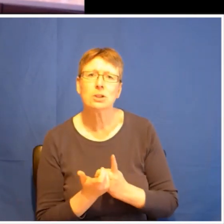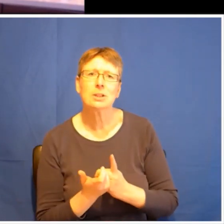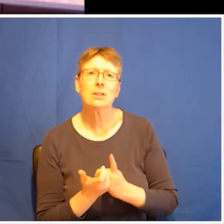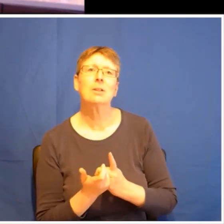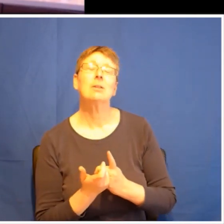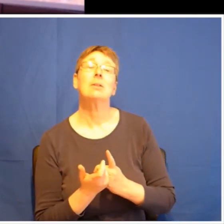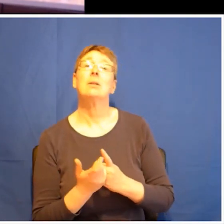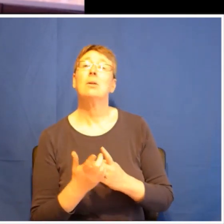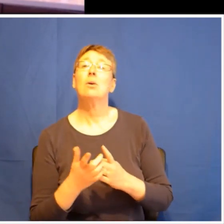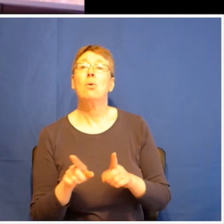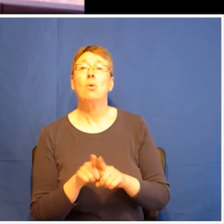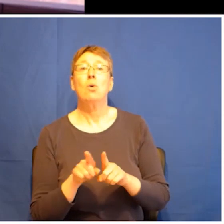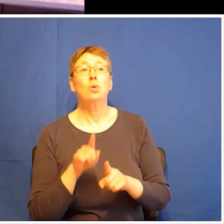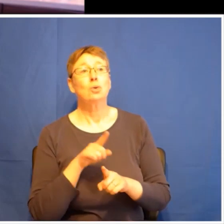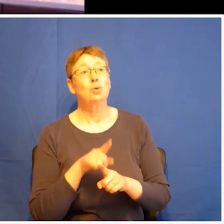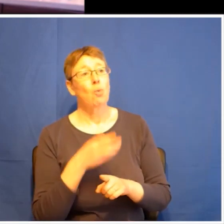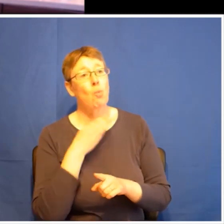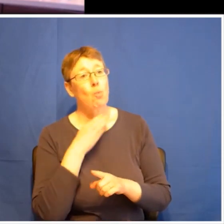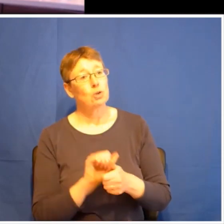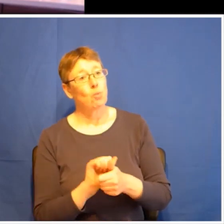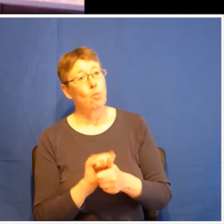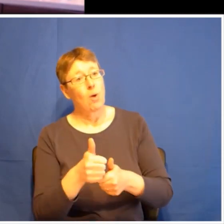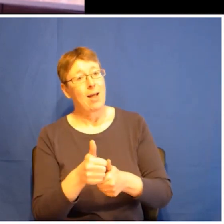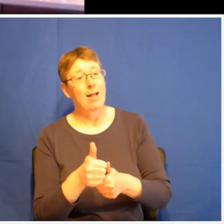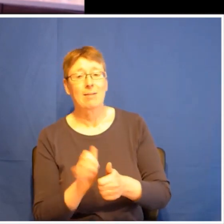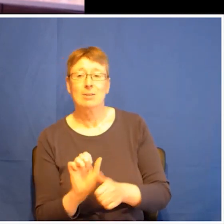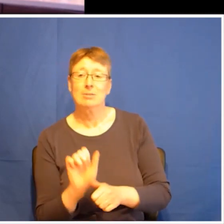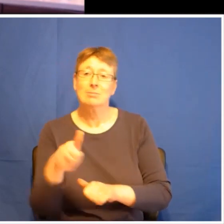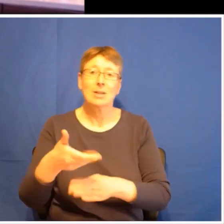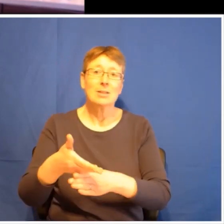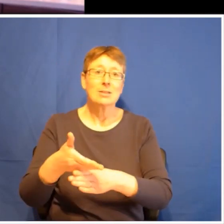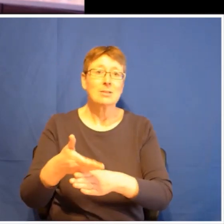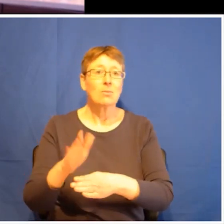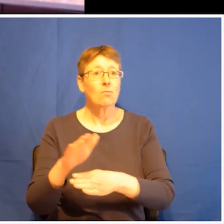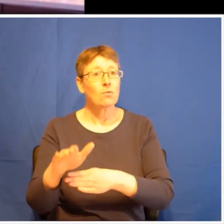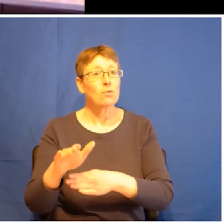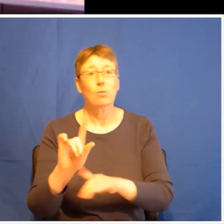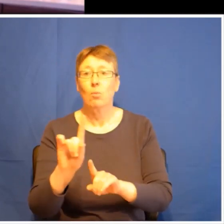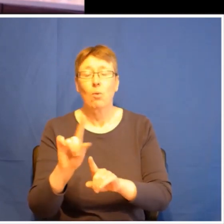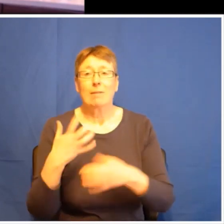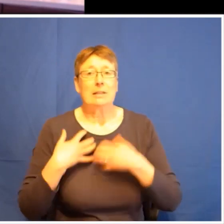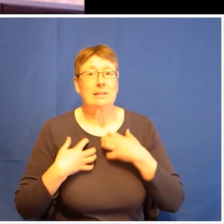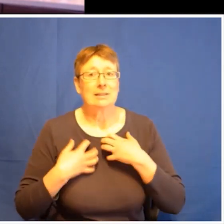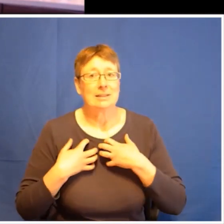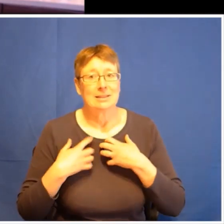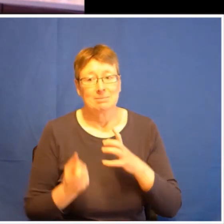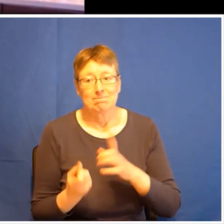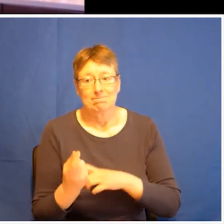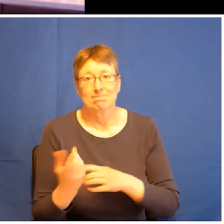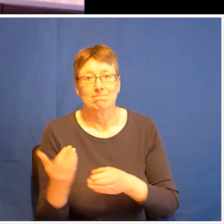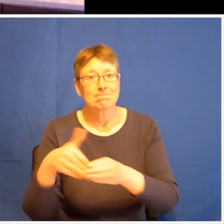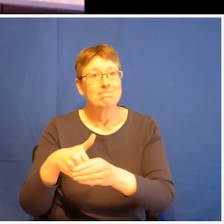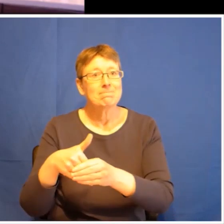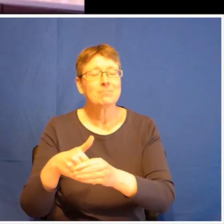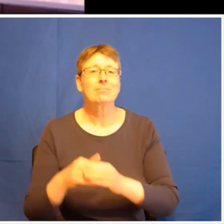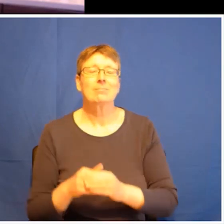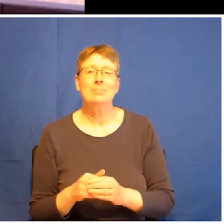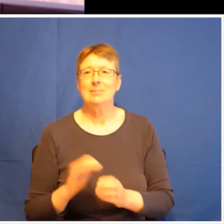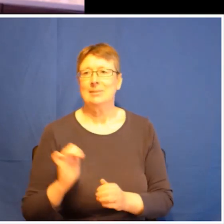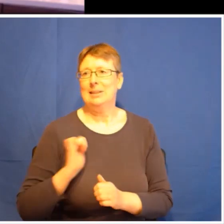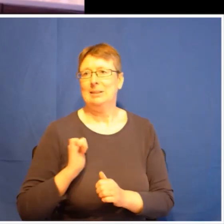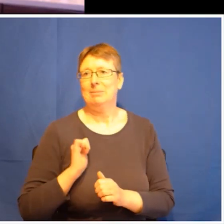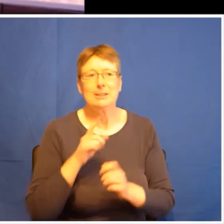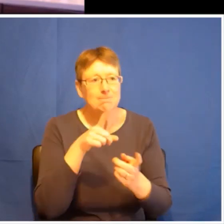community. And I especially want to wish you well in whatever you choose to do next in your career, whatever exciting enterprise that